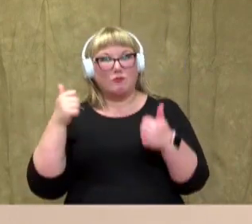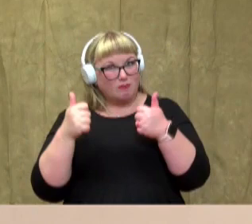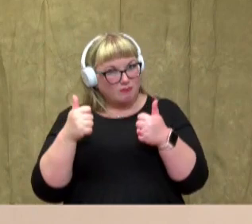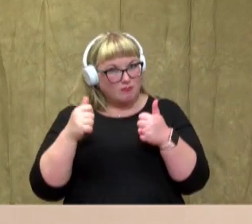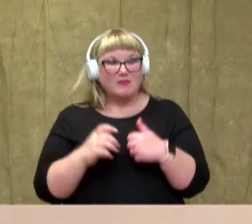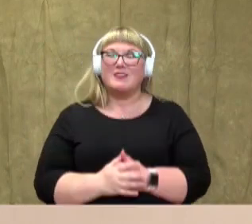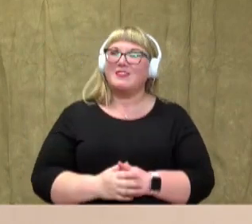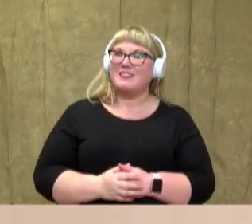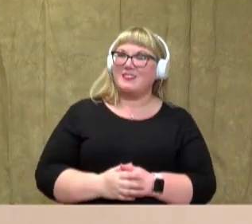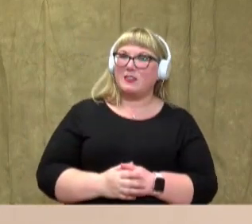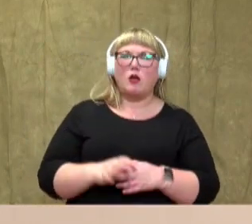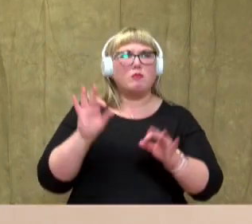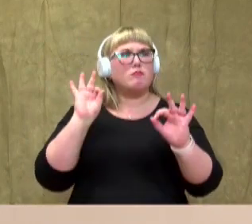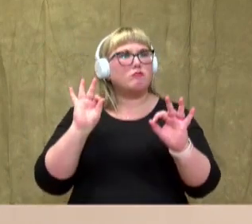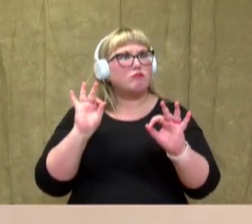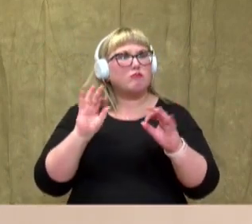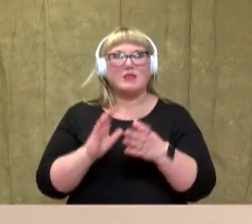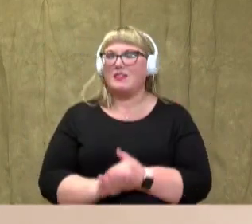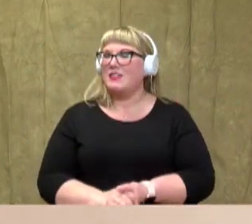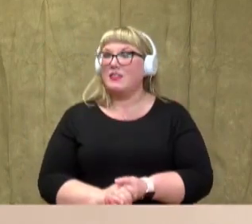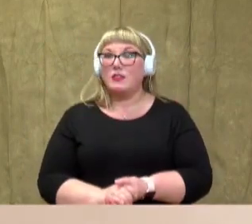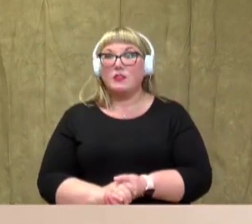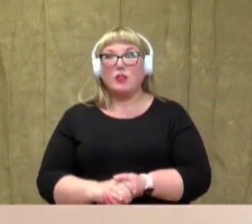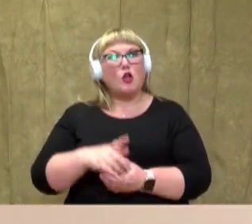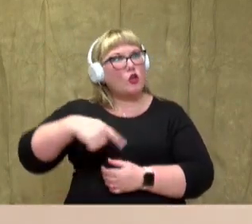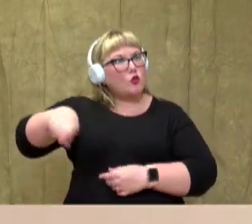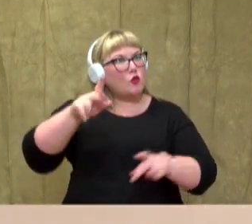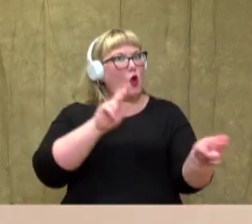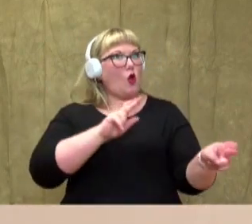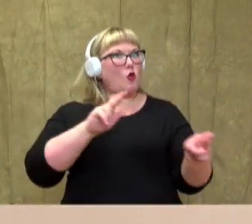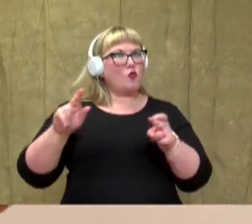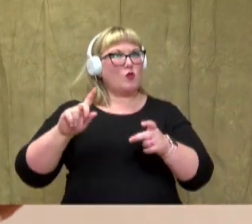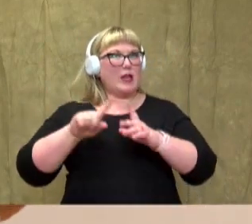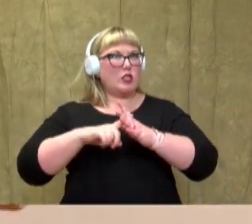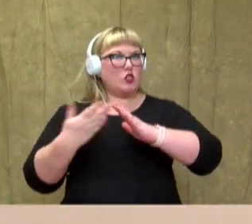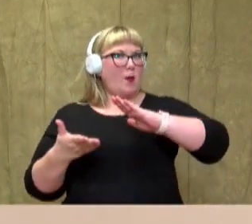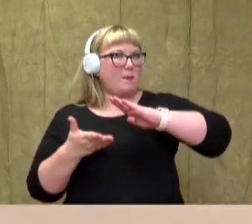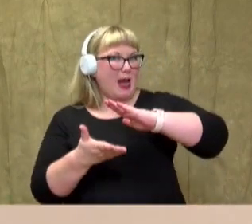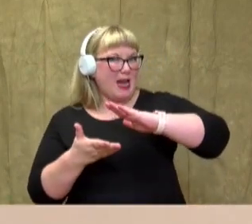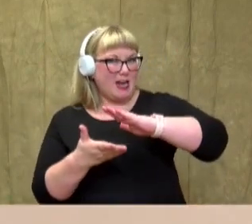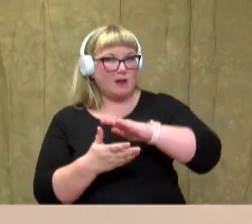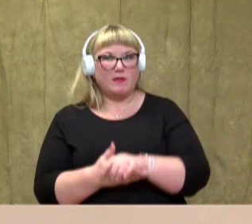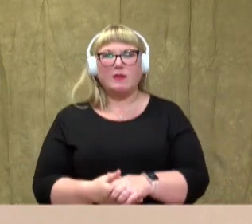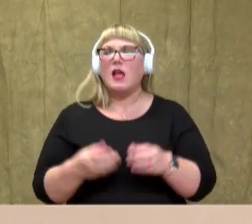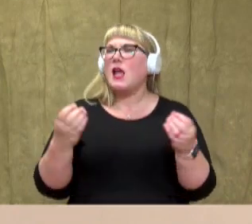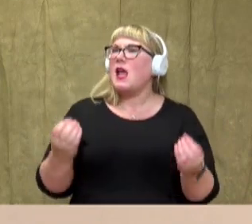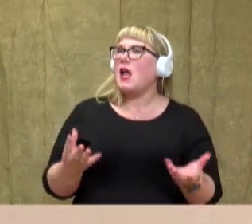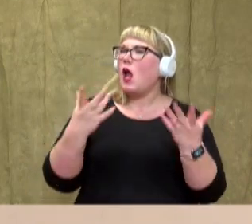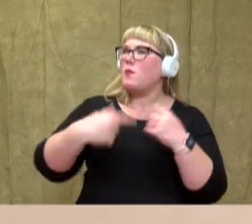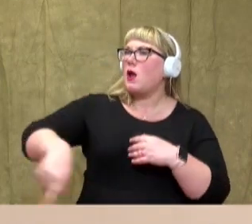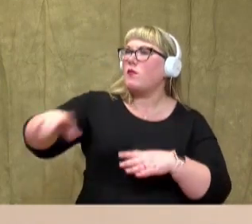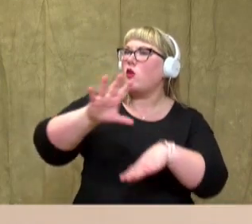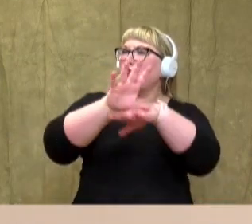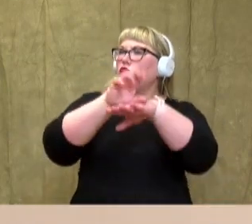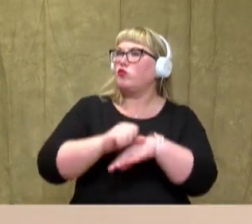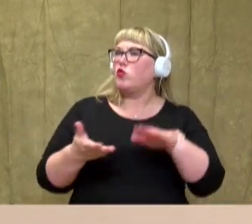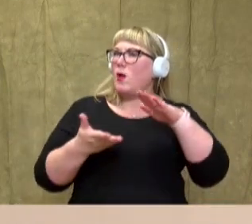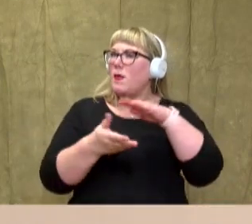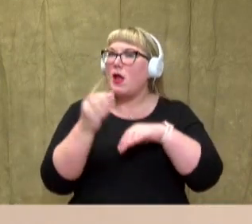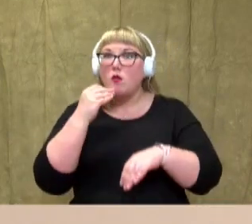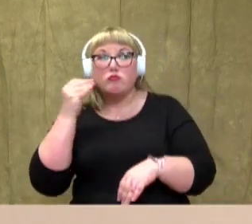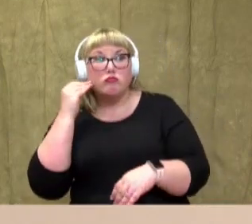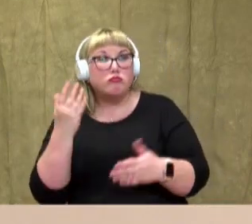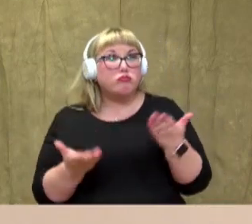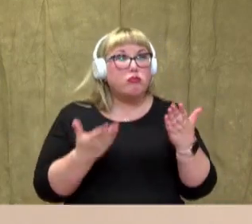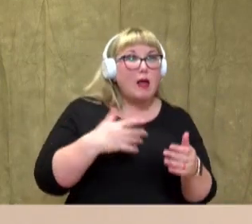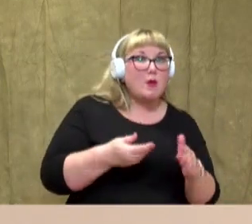ch. Perfect. Friends, you all are ready to start baking. Now, how many of you are used to baking at home? Maybe